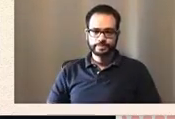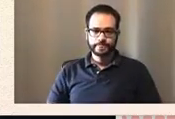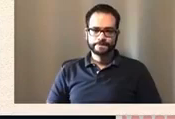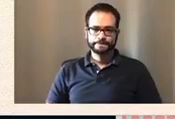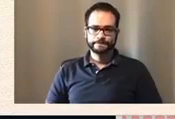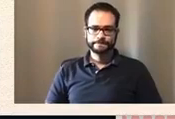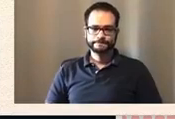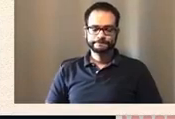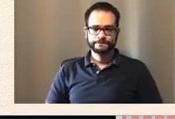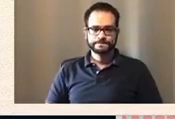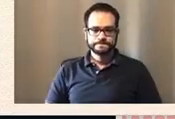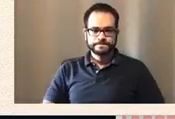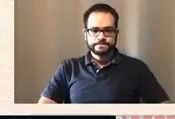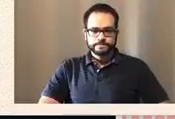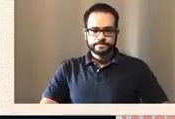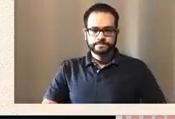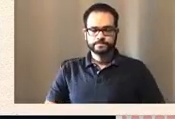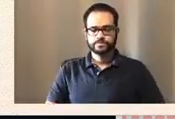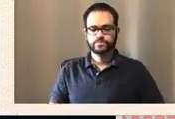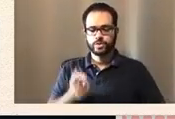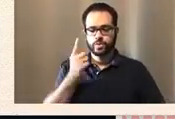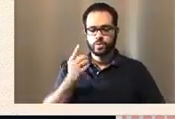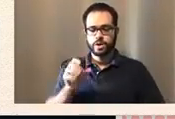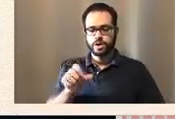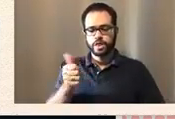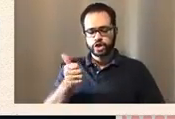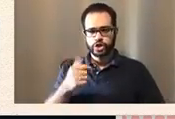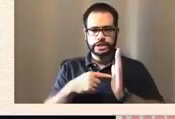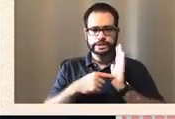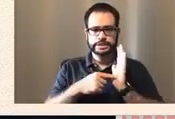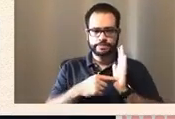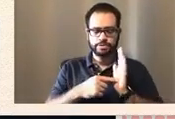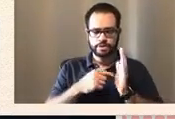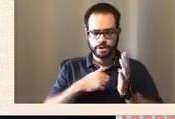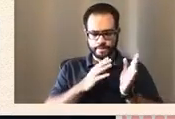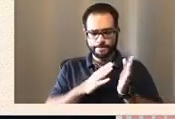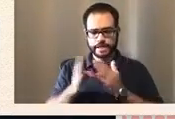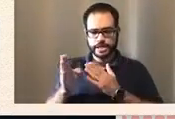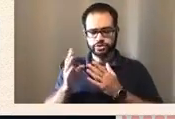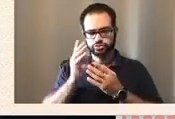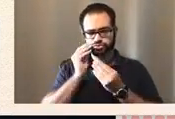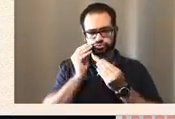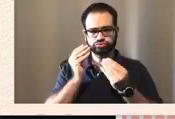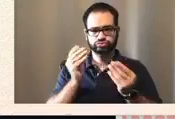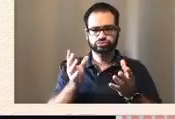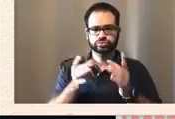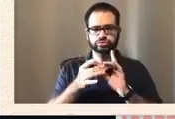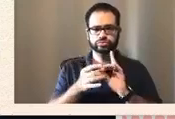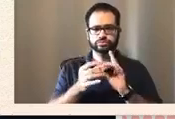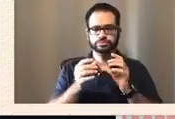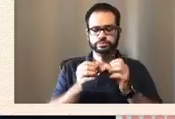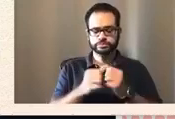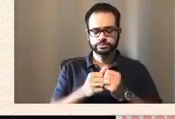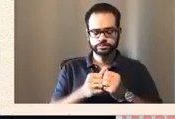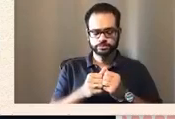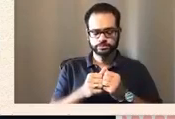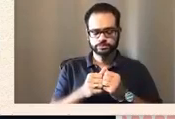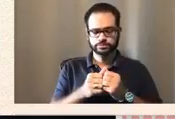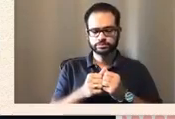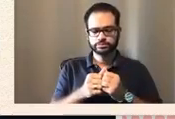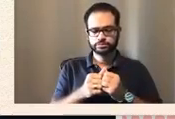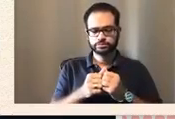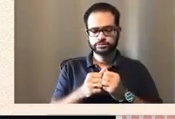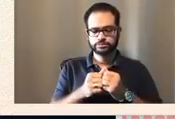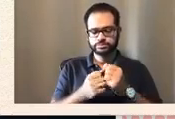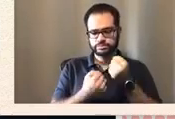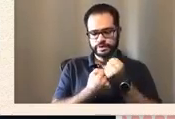And one other example that I plan to share regarding that advocacy is